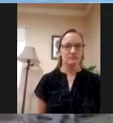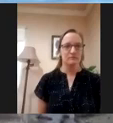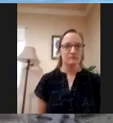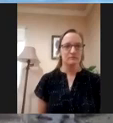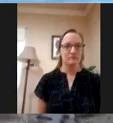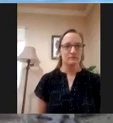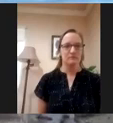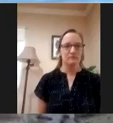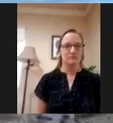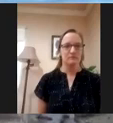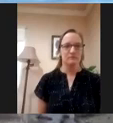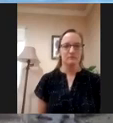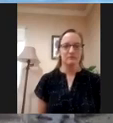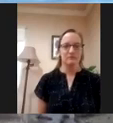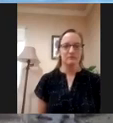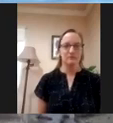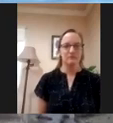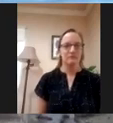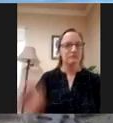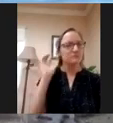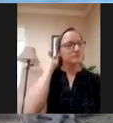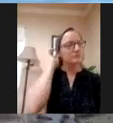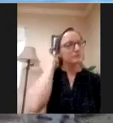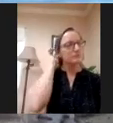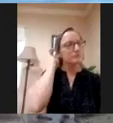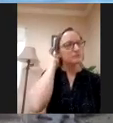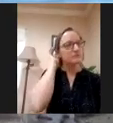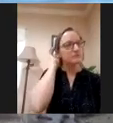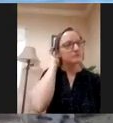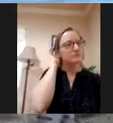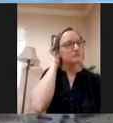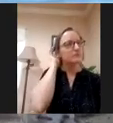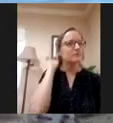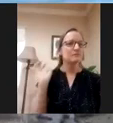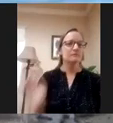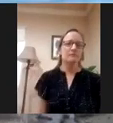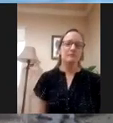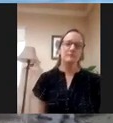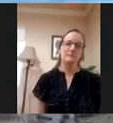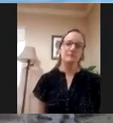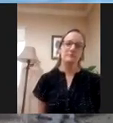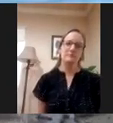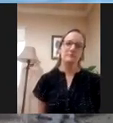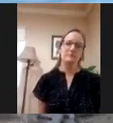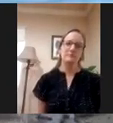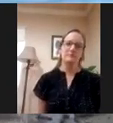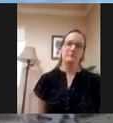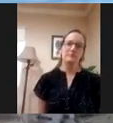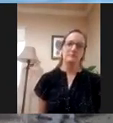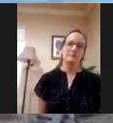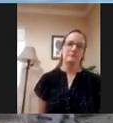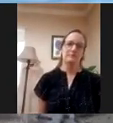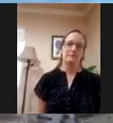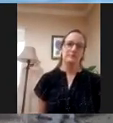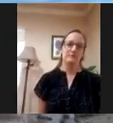Goshute. They're a tribe out in Utah who experienced a fire in the upper watershed. Their tribal membership is under